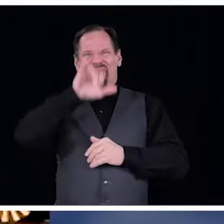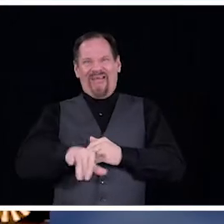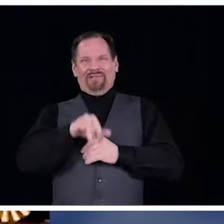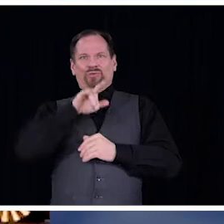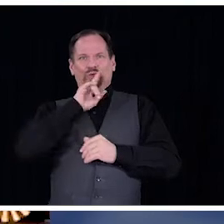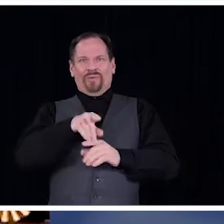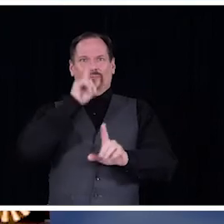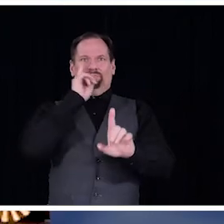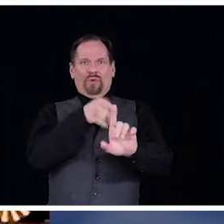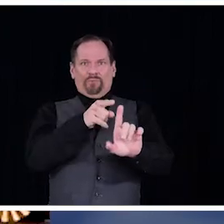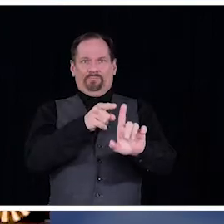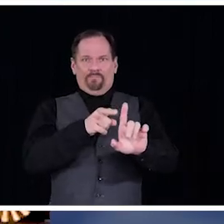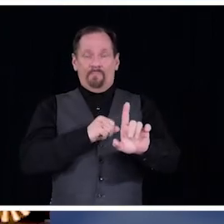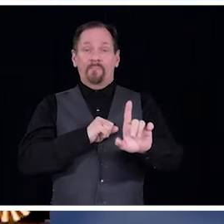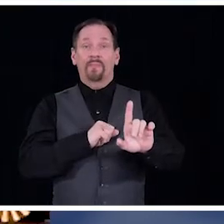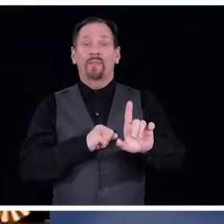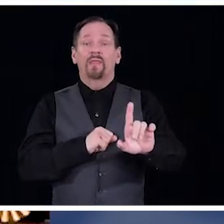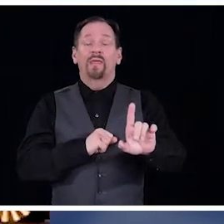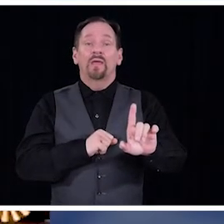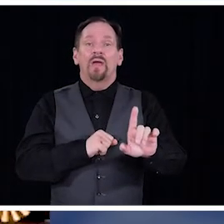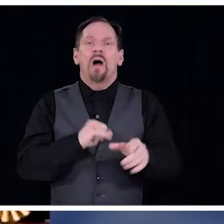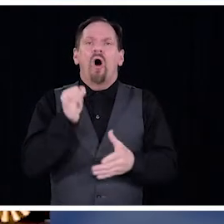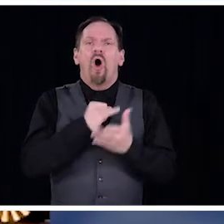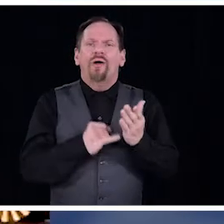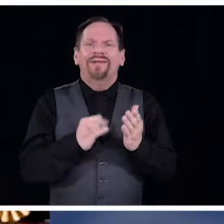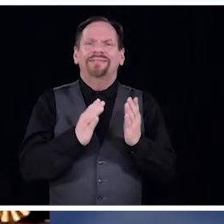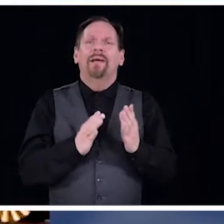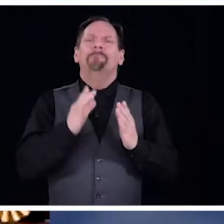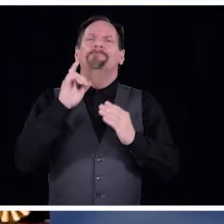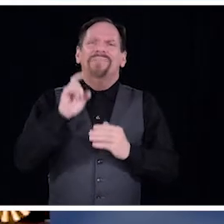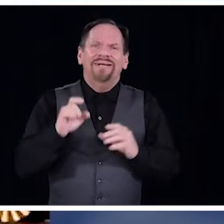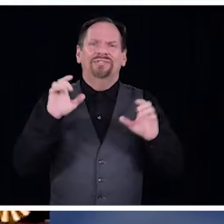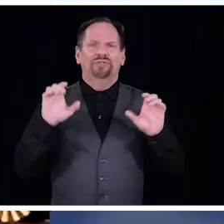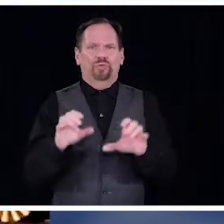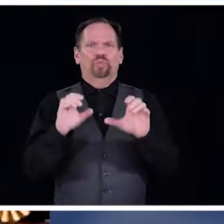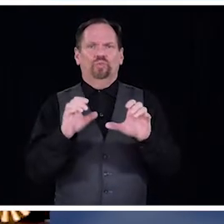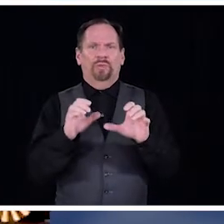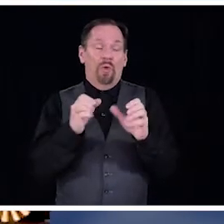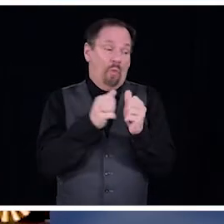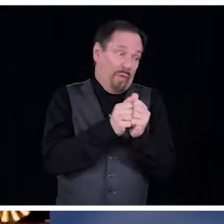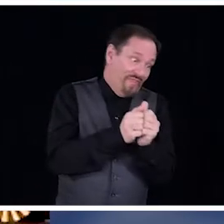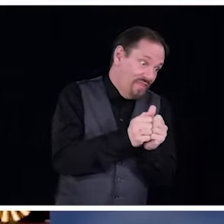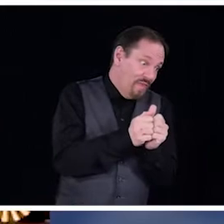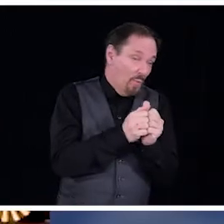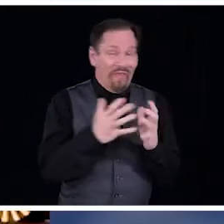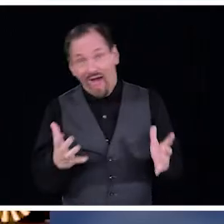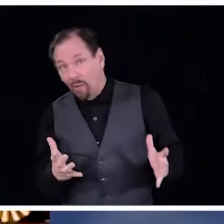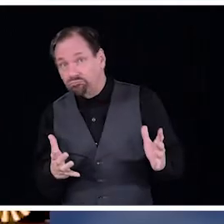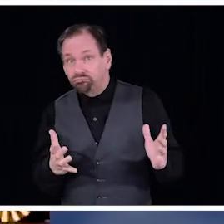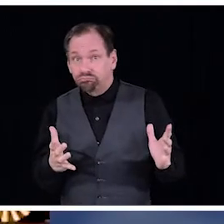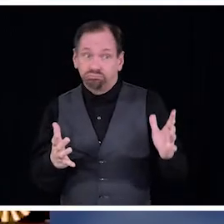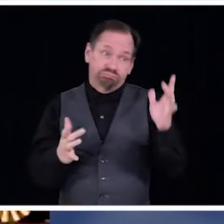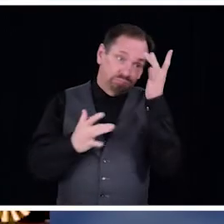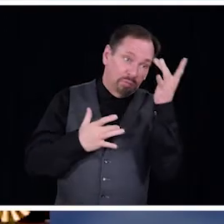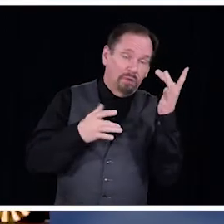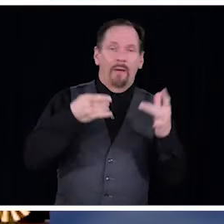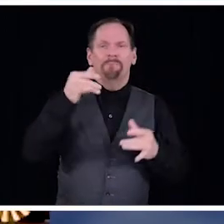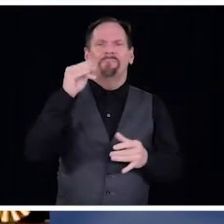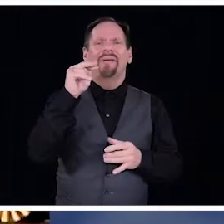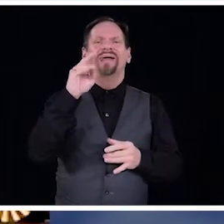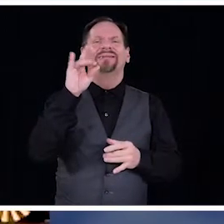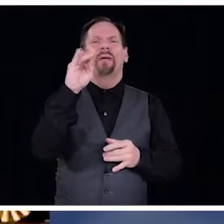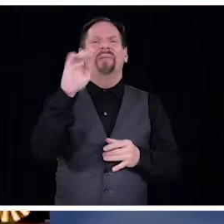The fact is that this is something that artists must do, with and without a pandemic, to ensure a great future for the role of